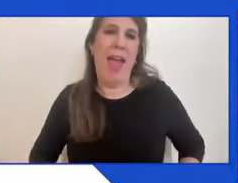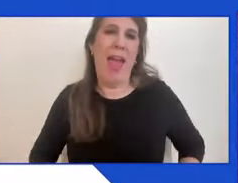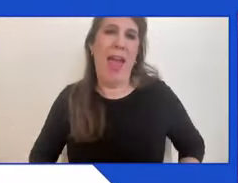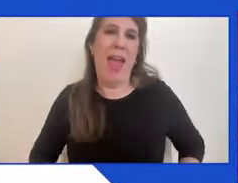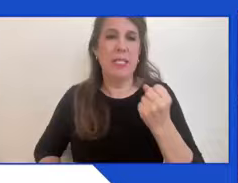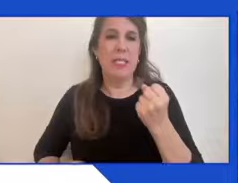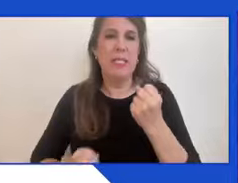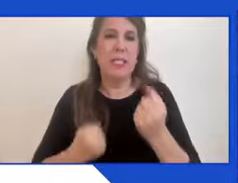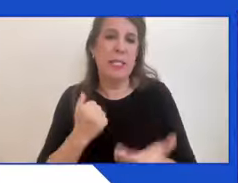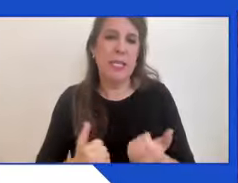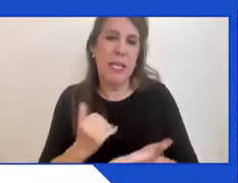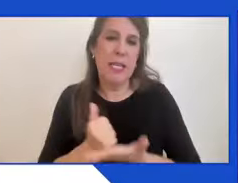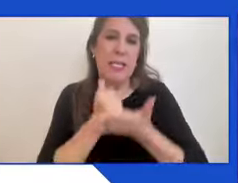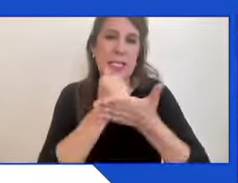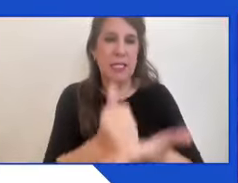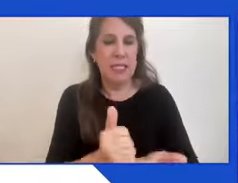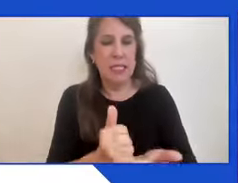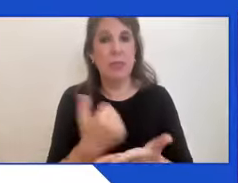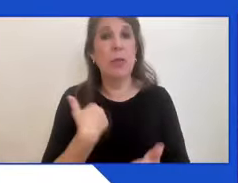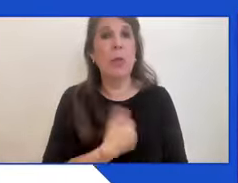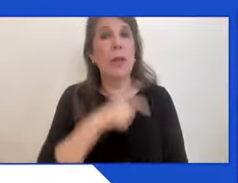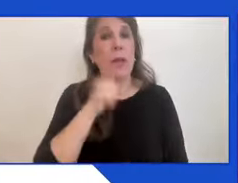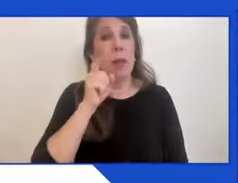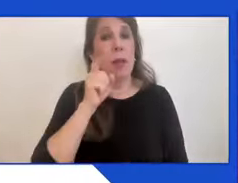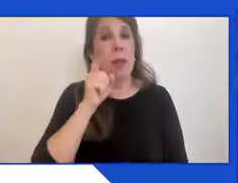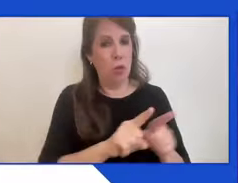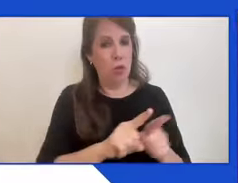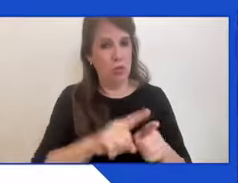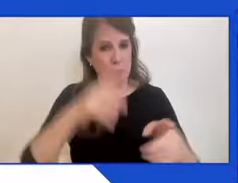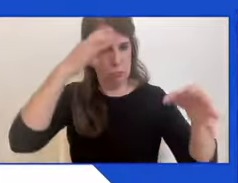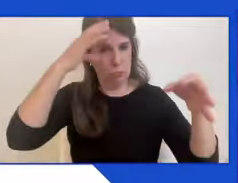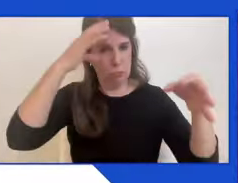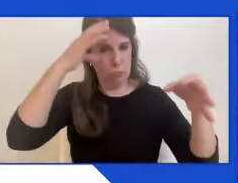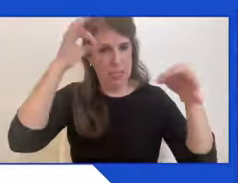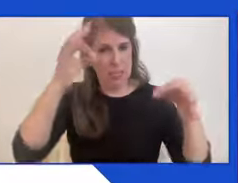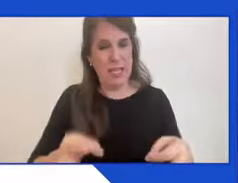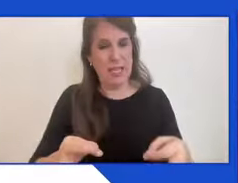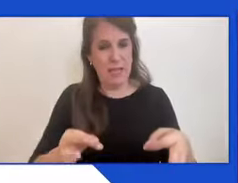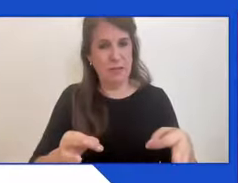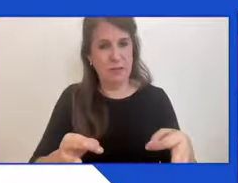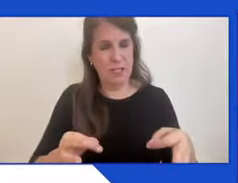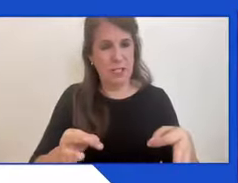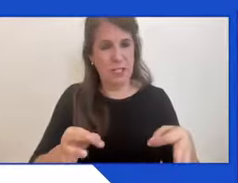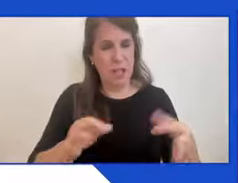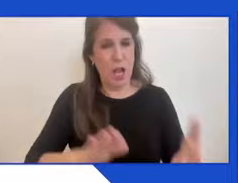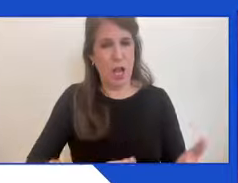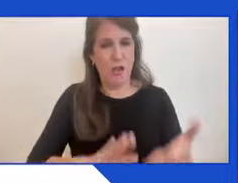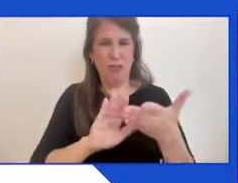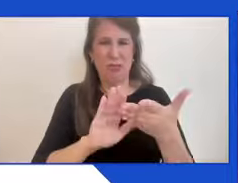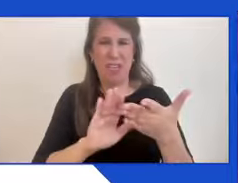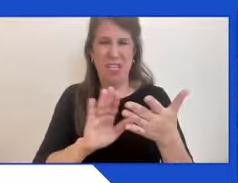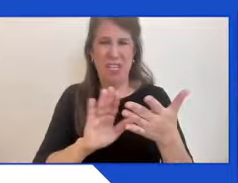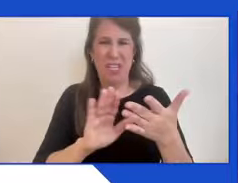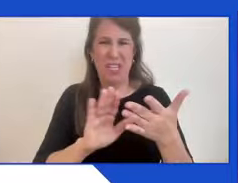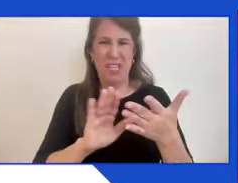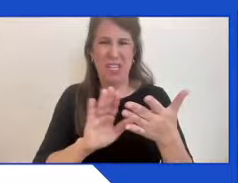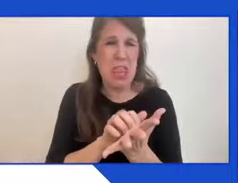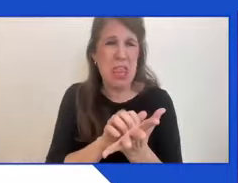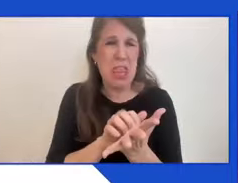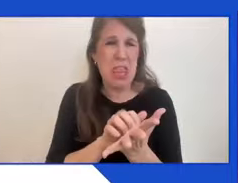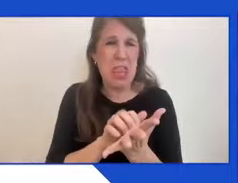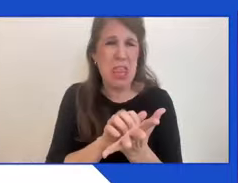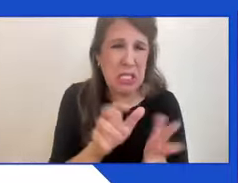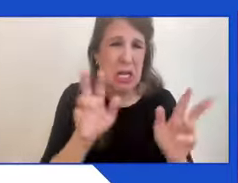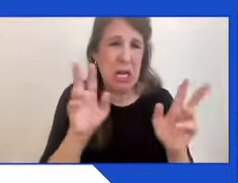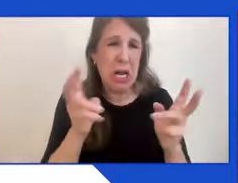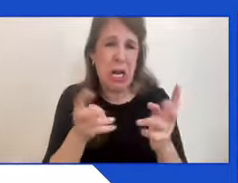We must also decisively address the cancer of anti-Semitism